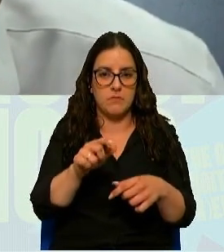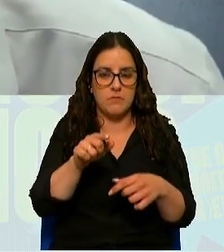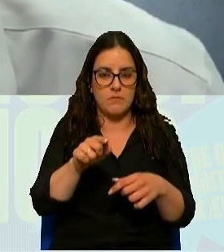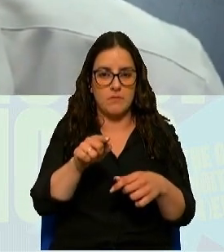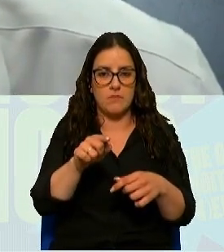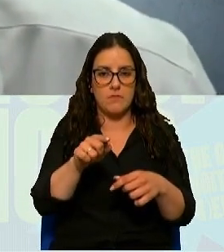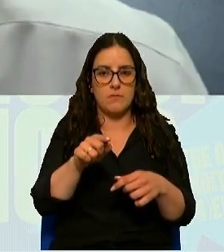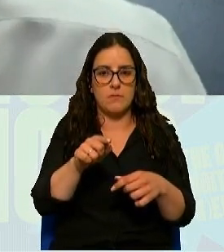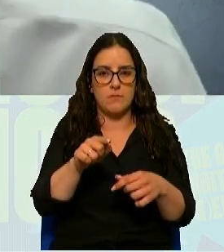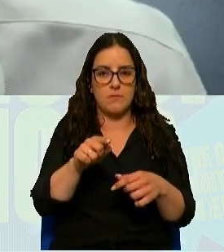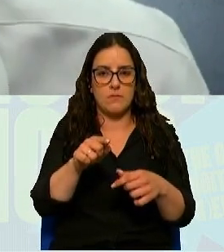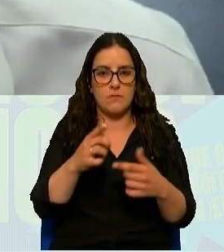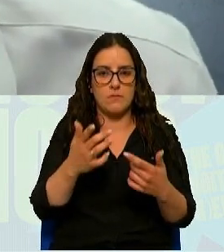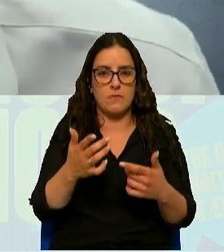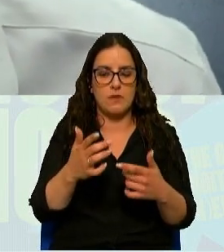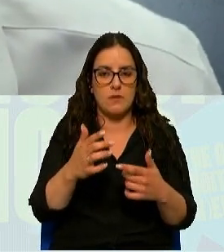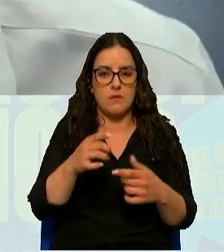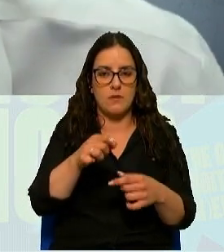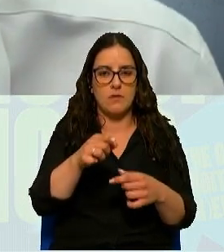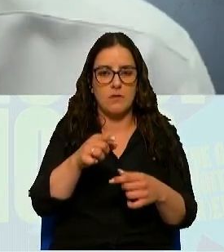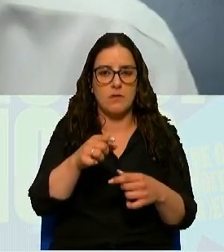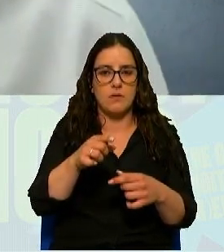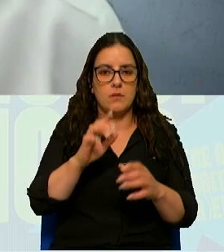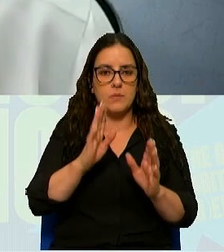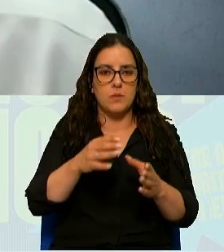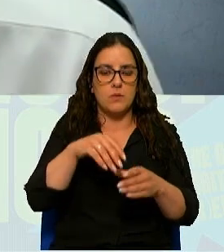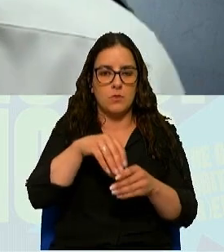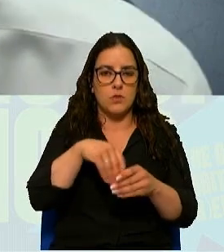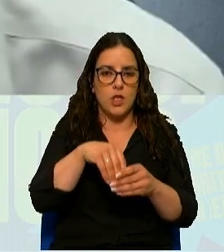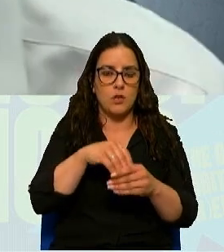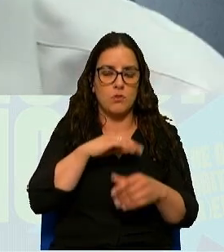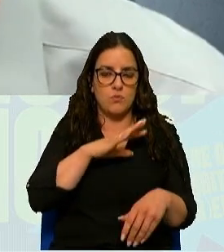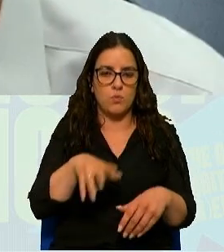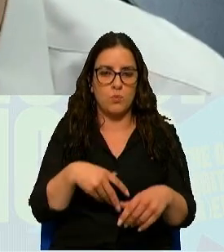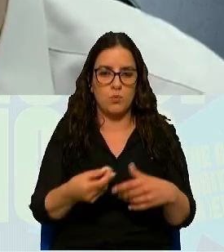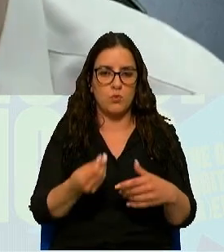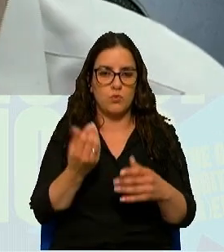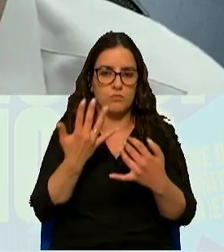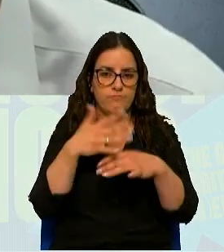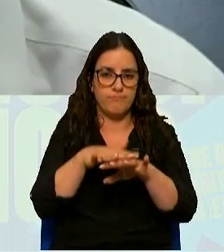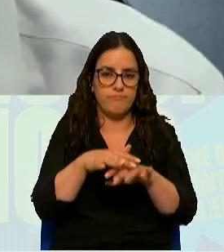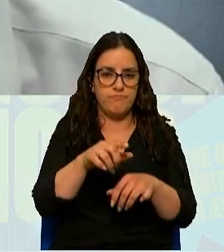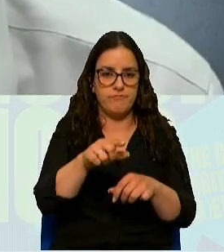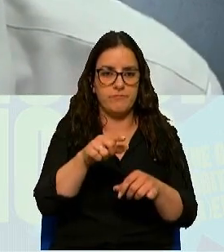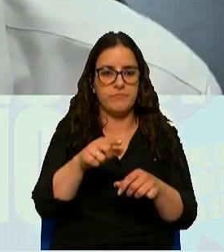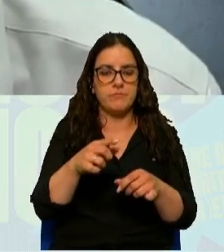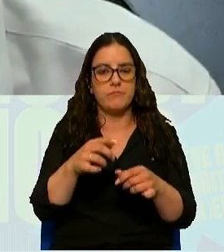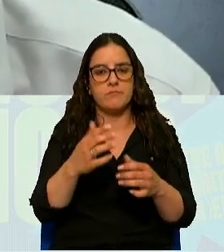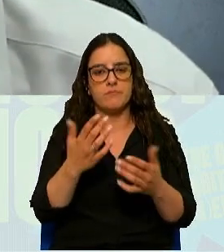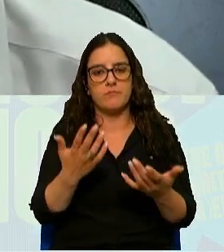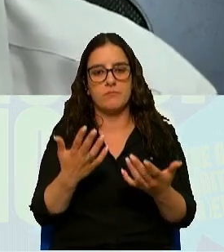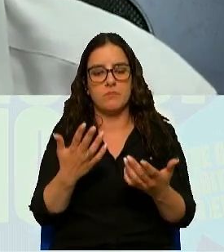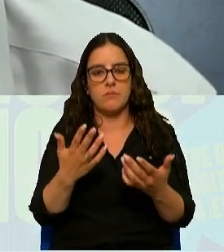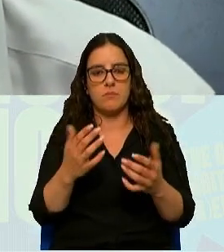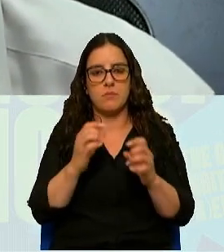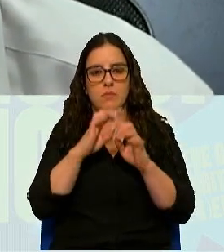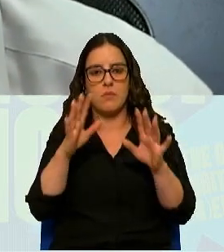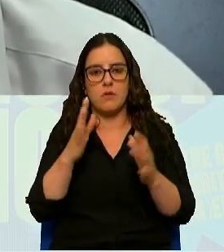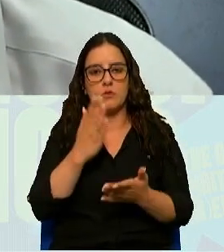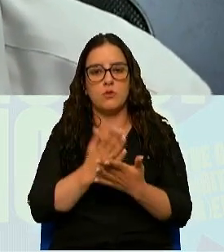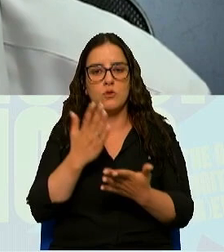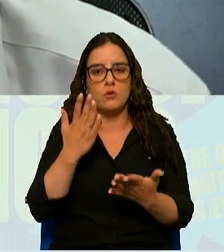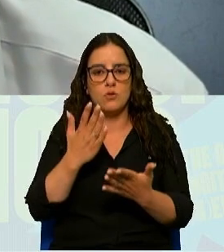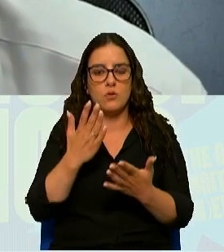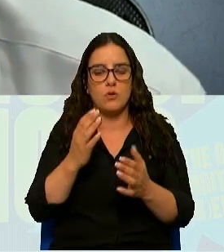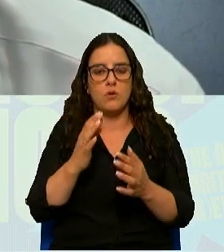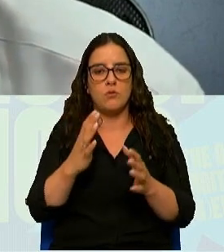more contextual models of the world. Second, I think increasingly, it's becoming obvious that we can't just jump straight to the